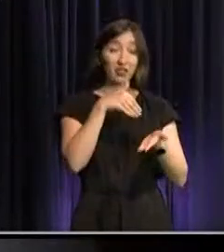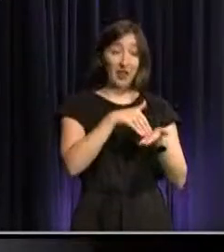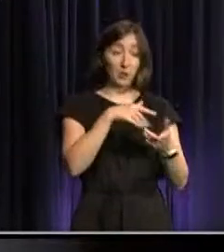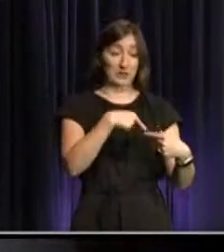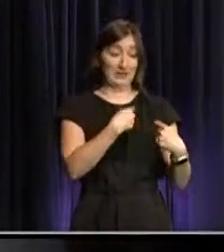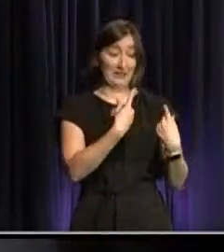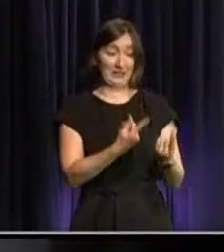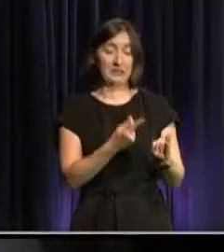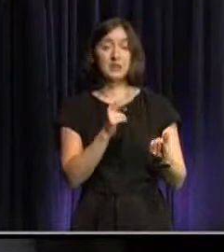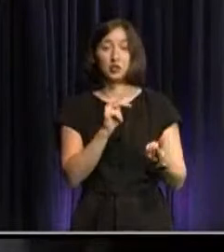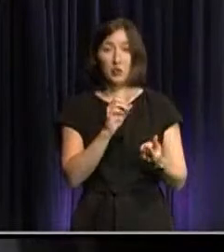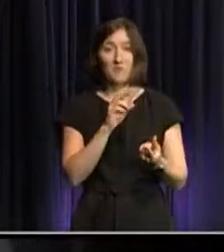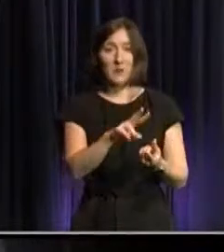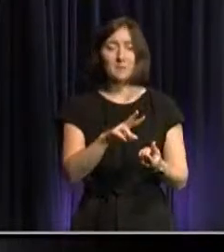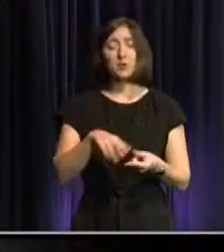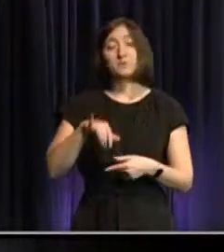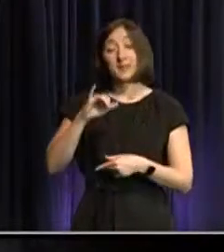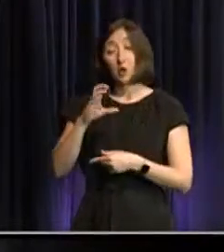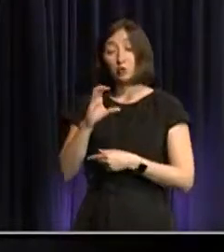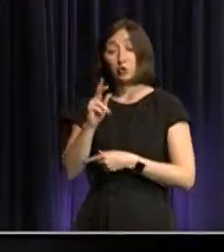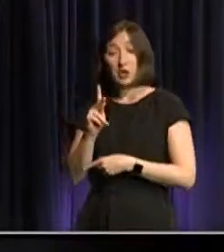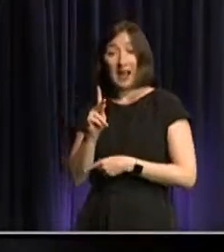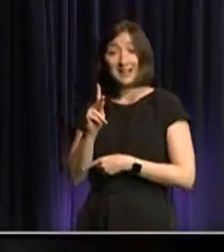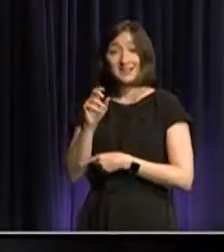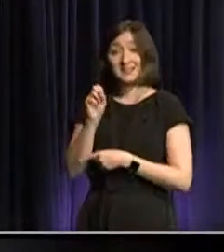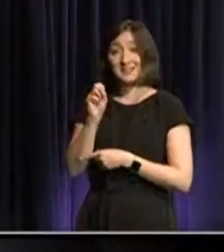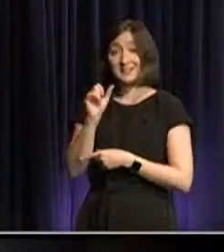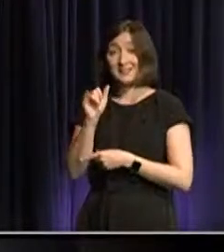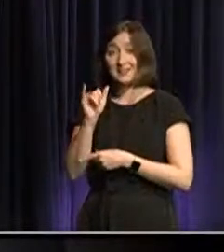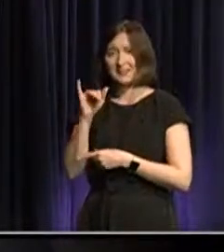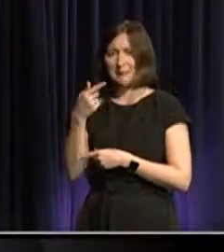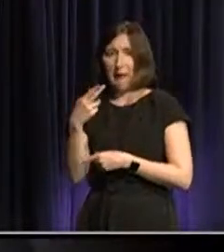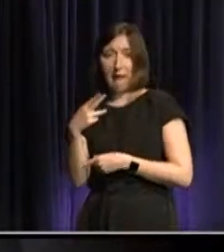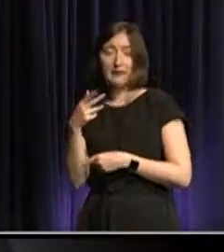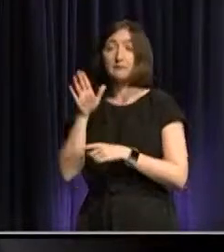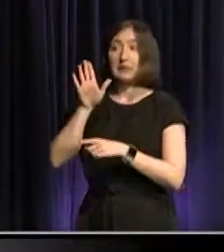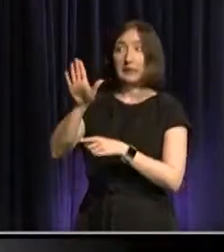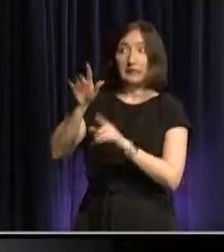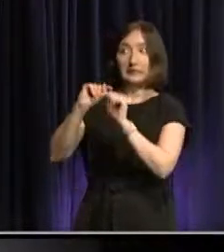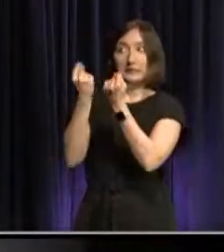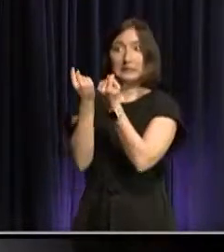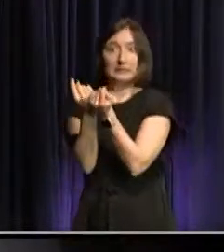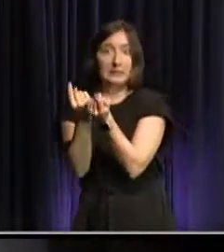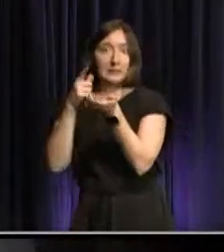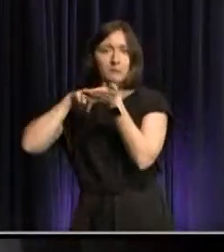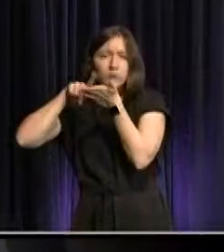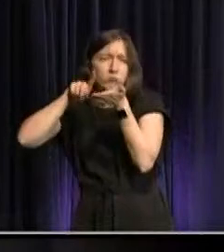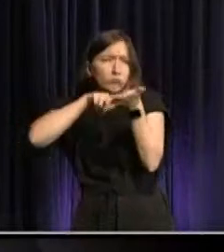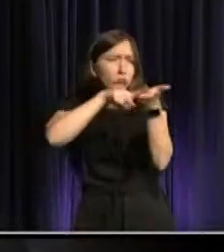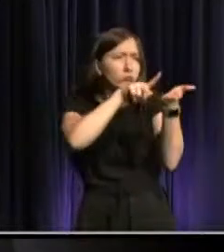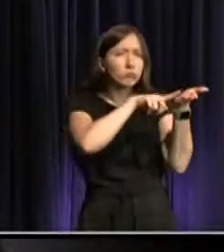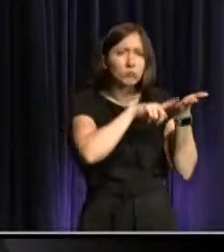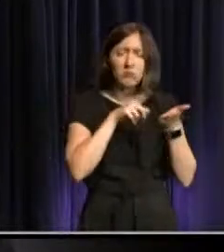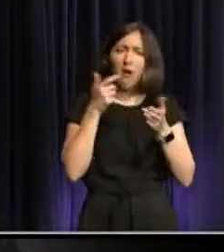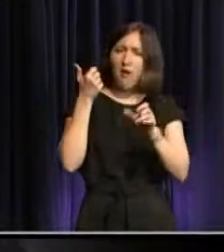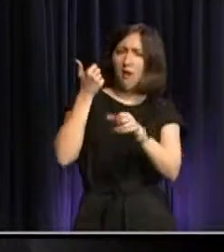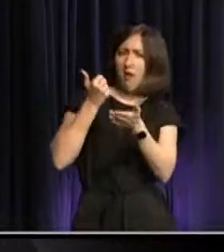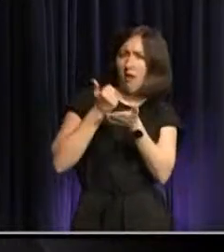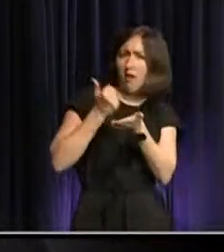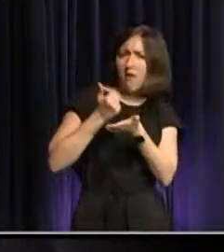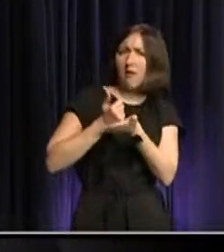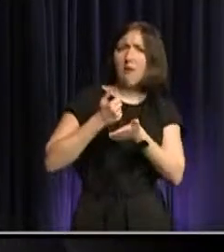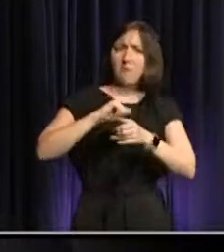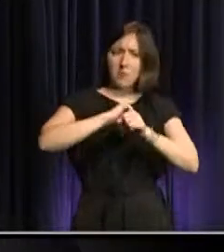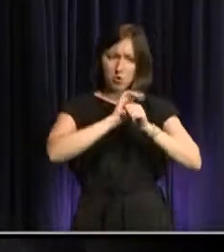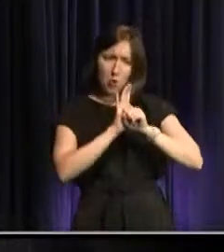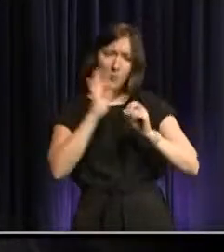by Dr. Jack Sy and his team of contact tracers that are helping fight this pandemic through their investigative work. And again, if